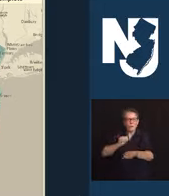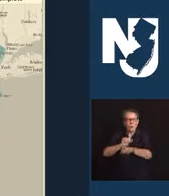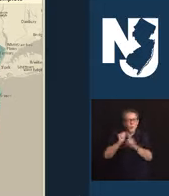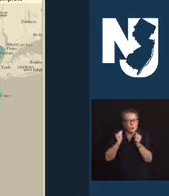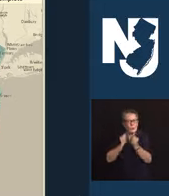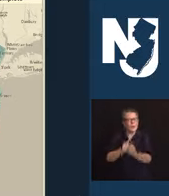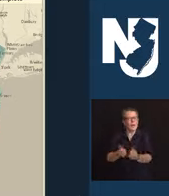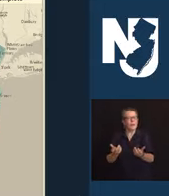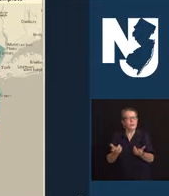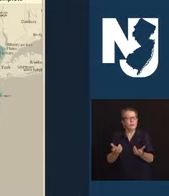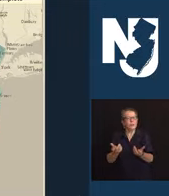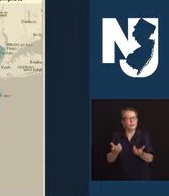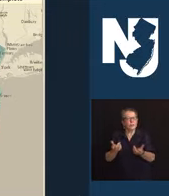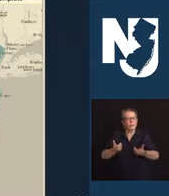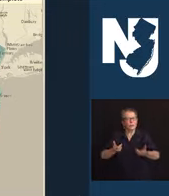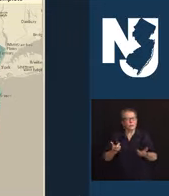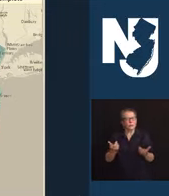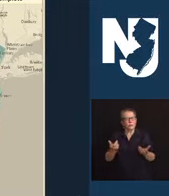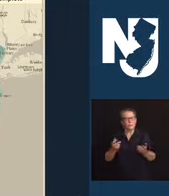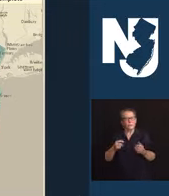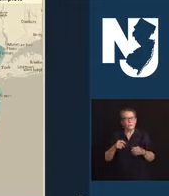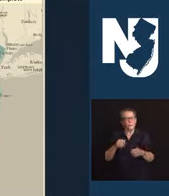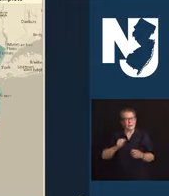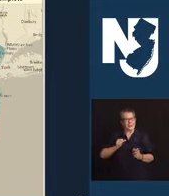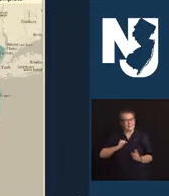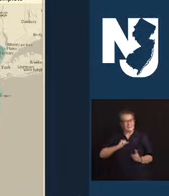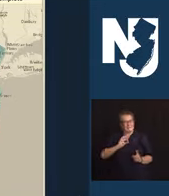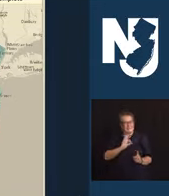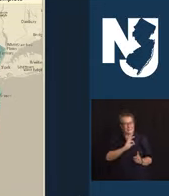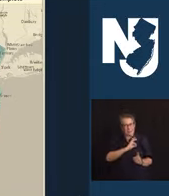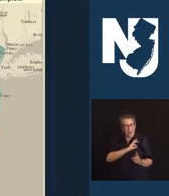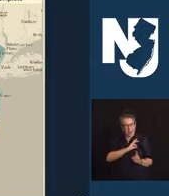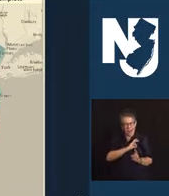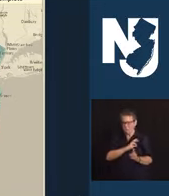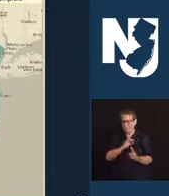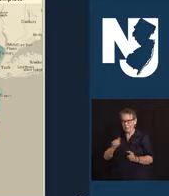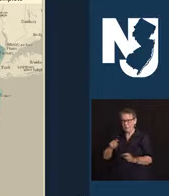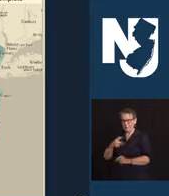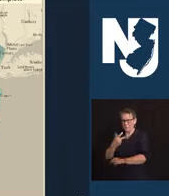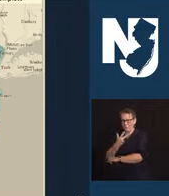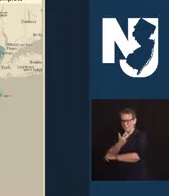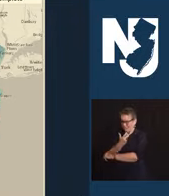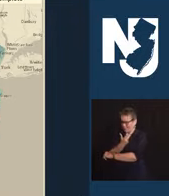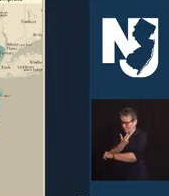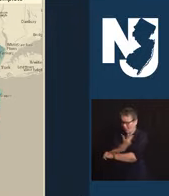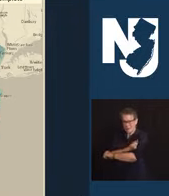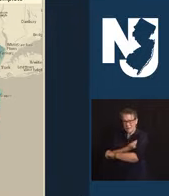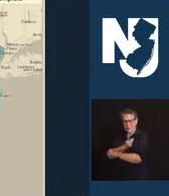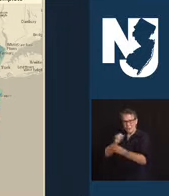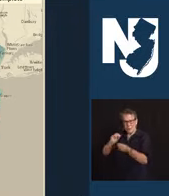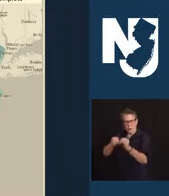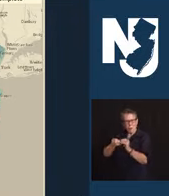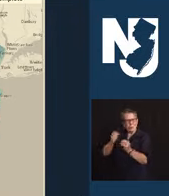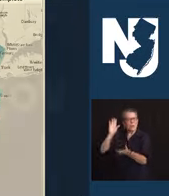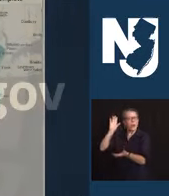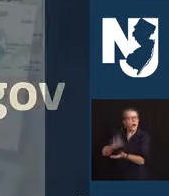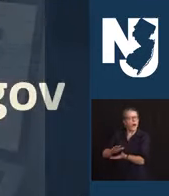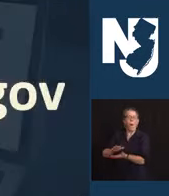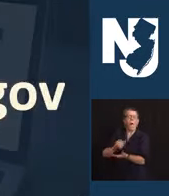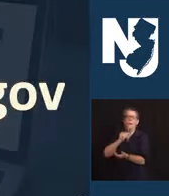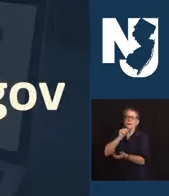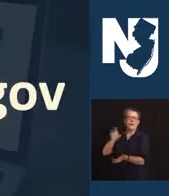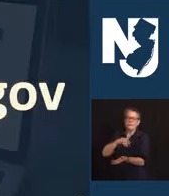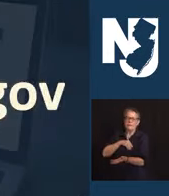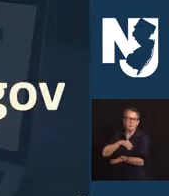table. The staff vaccination levels continue to be unacceptably low. Also, again, I'm switching gears here. As we start the week, we